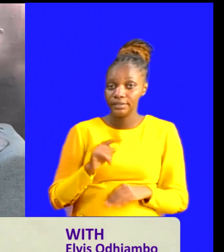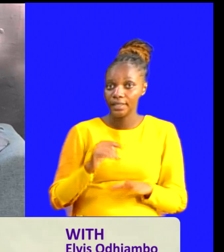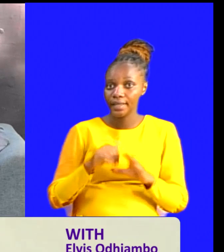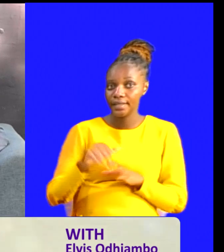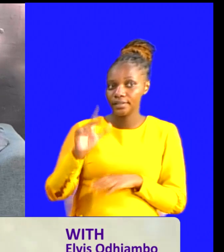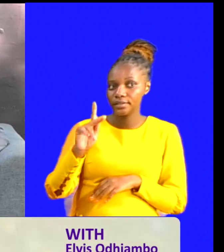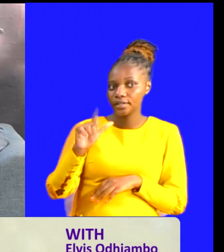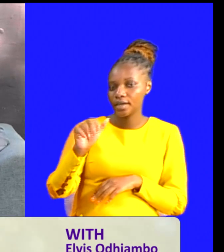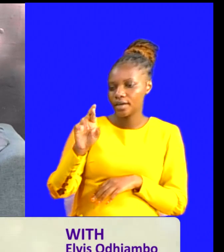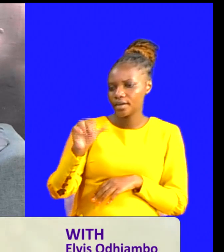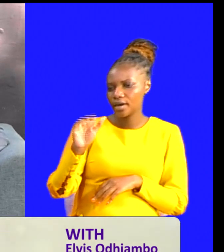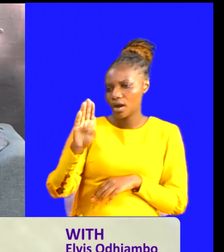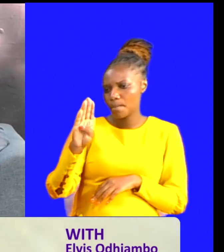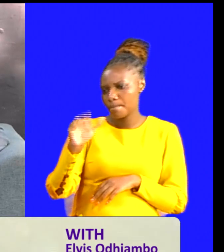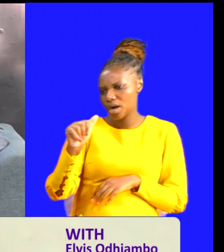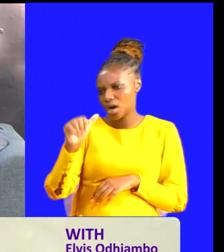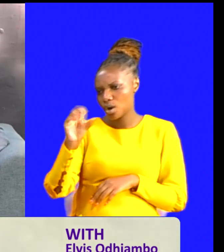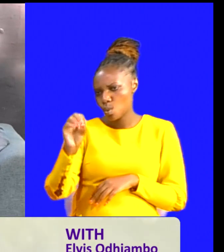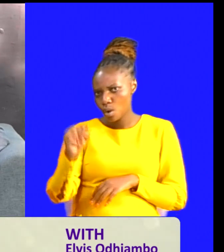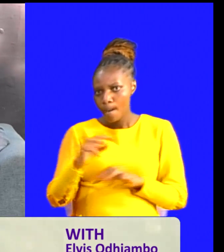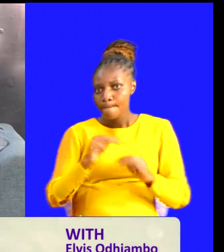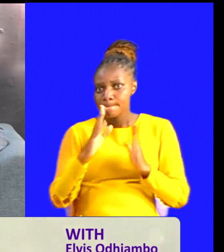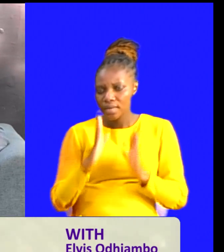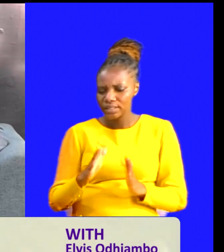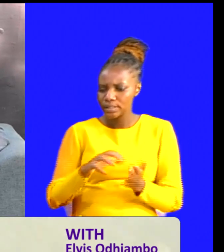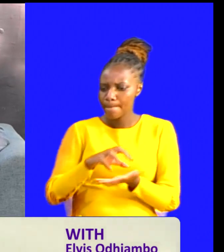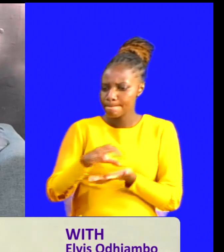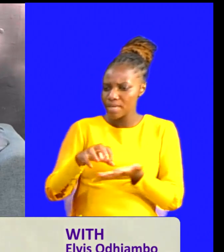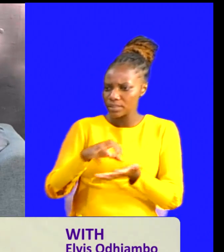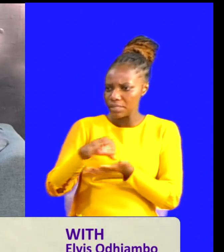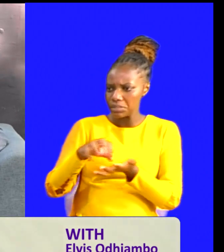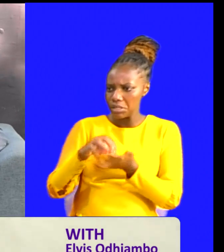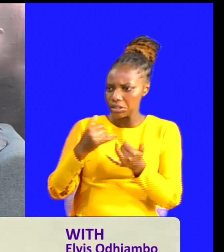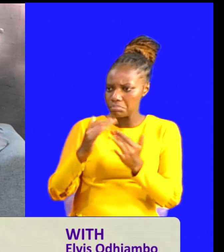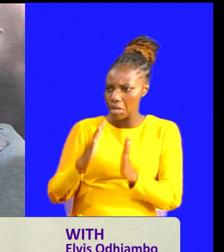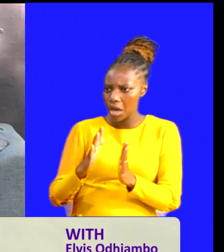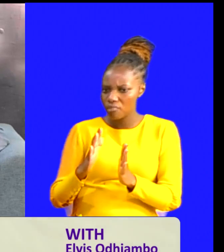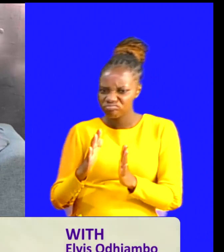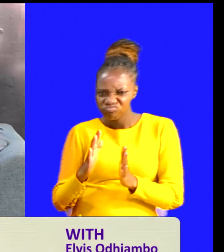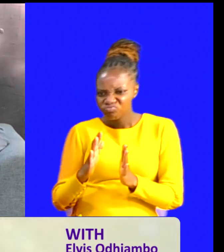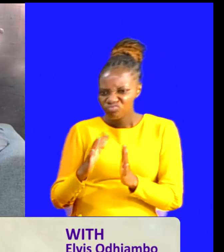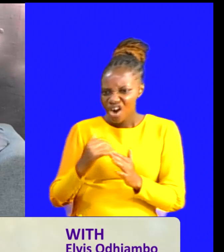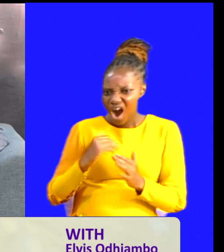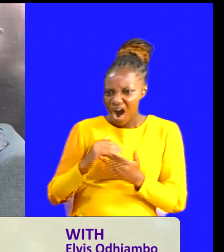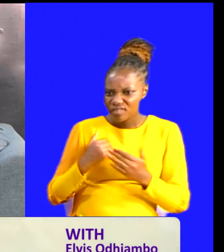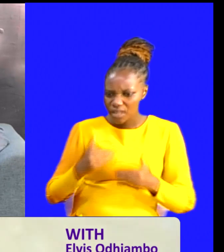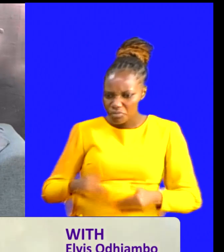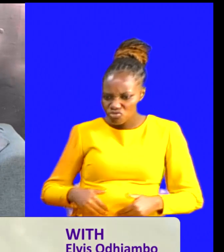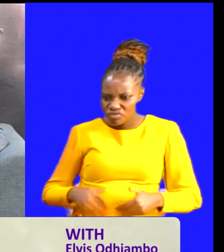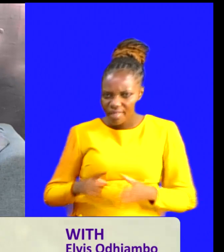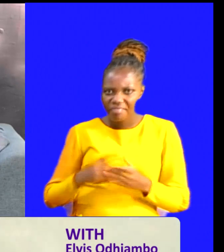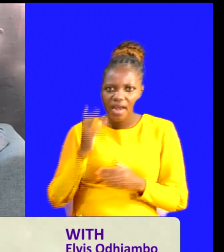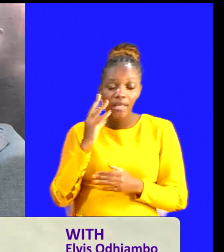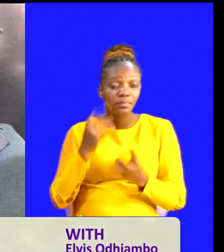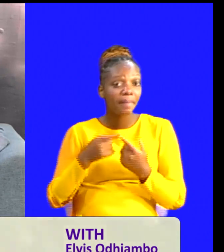squad. Whenever it comes to Carabao, the managers, mix the squad with a little bit of youth and also experience. But this time around, I'd like to